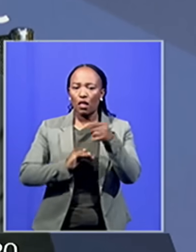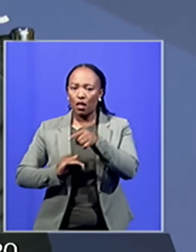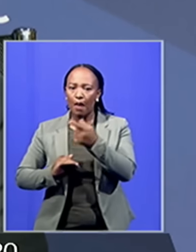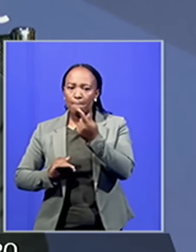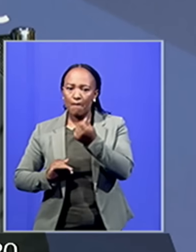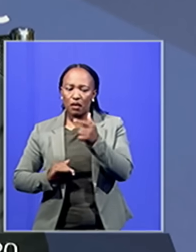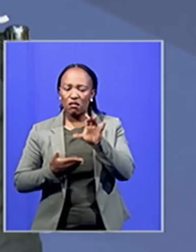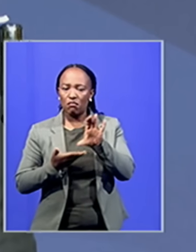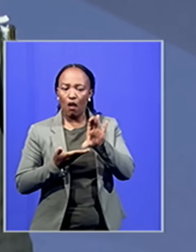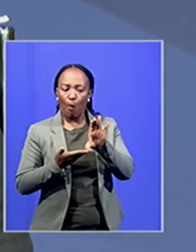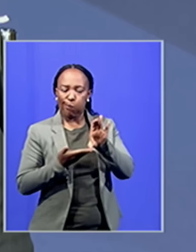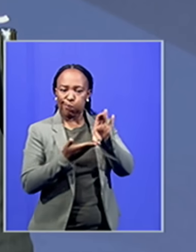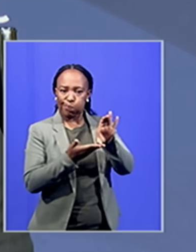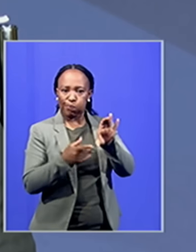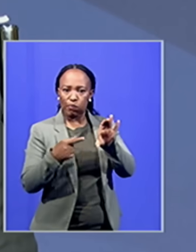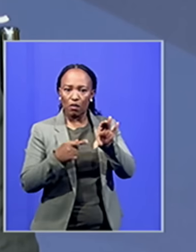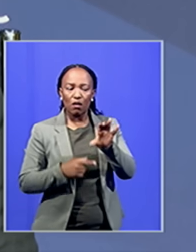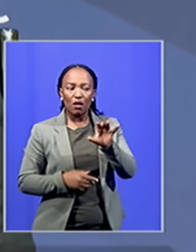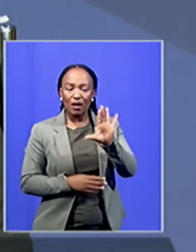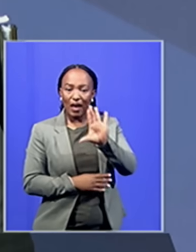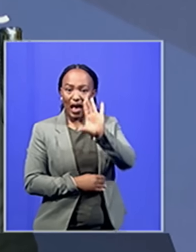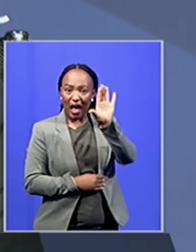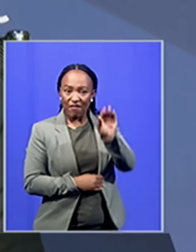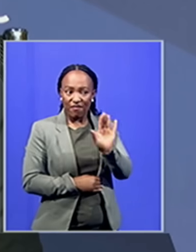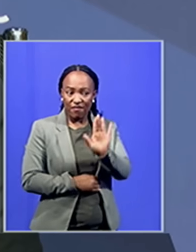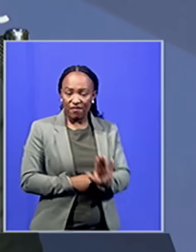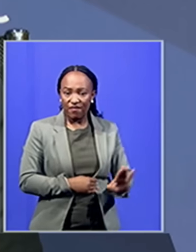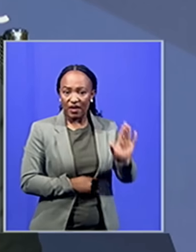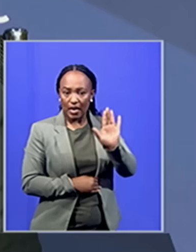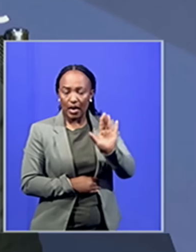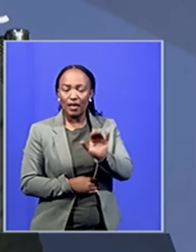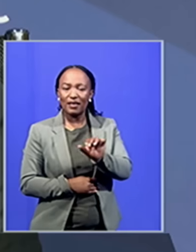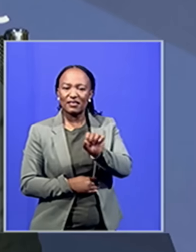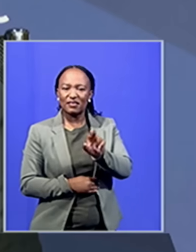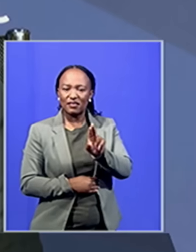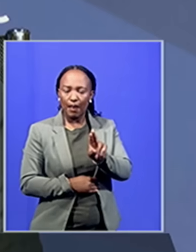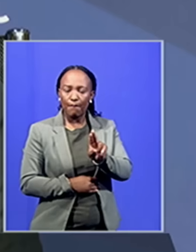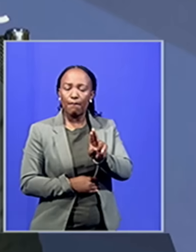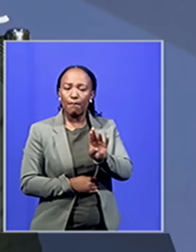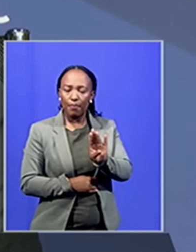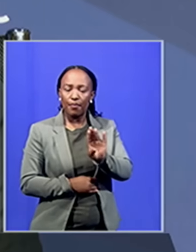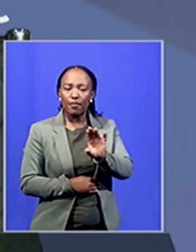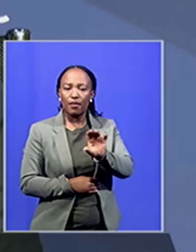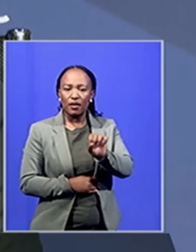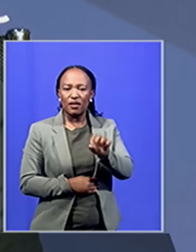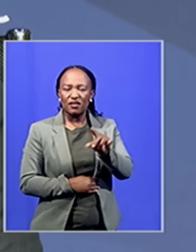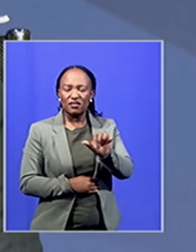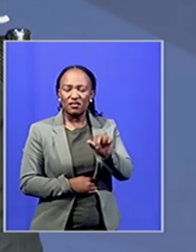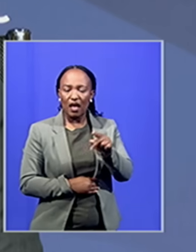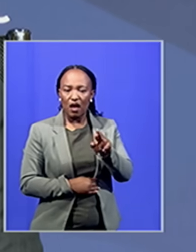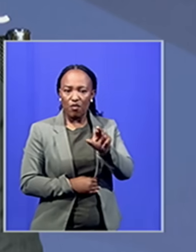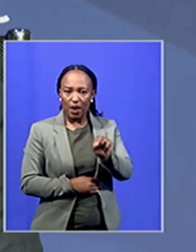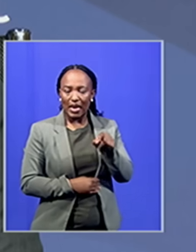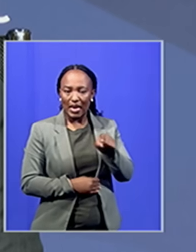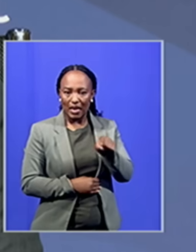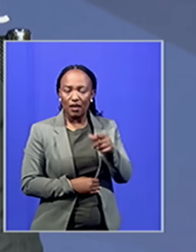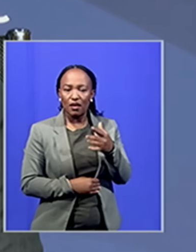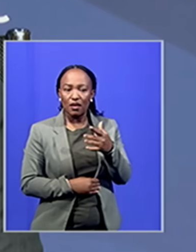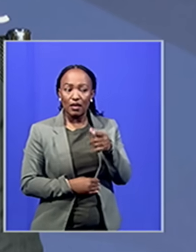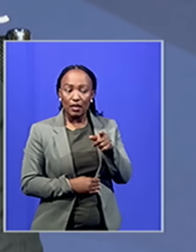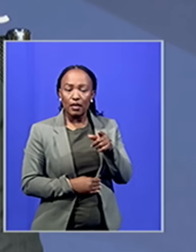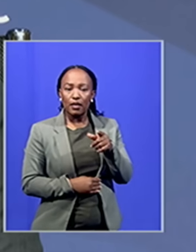sub-Saharan continent and the whole of Africa. The G20 leaders also agreed that critical minerals that the world needs